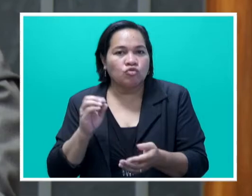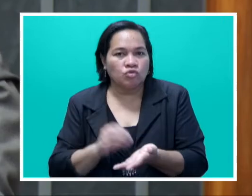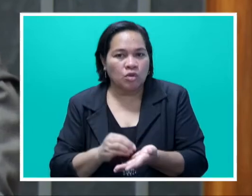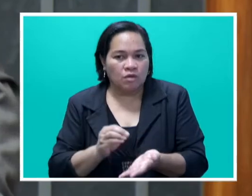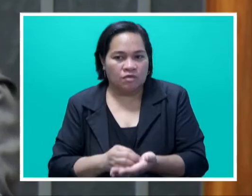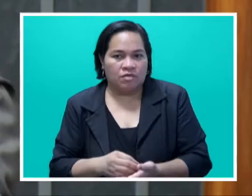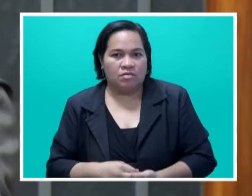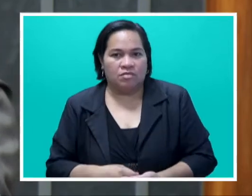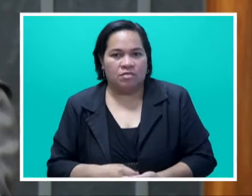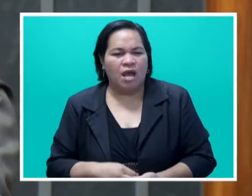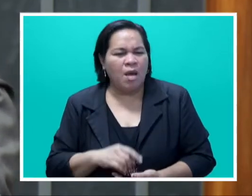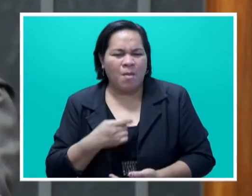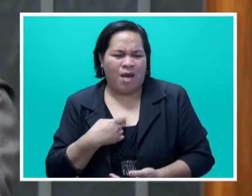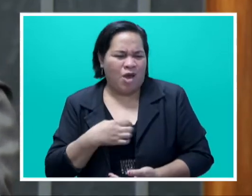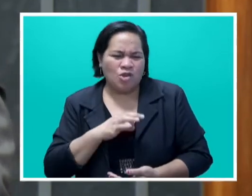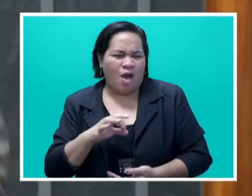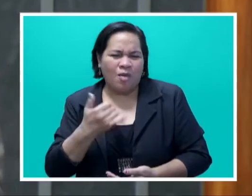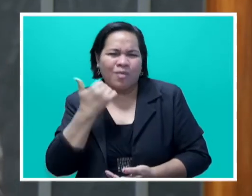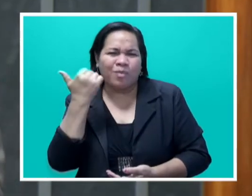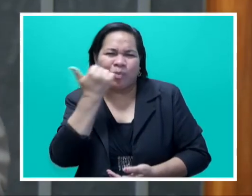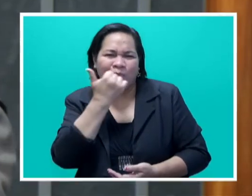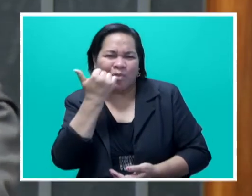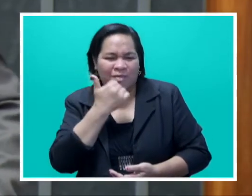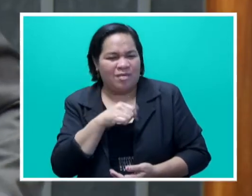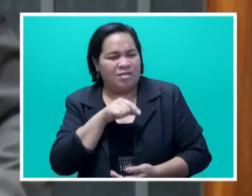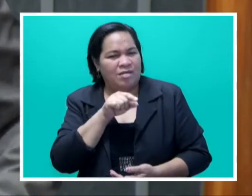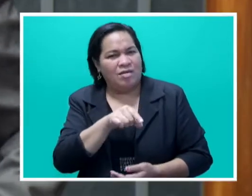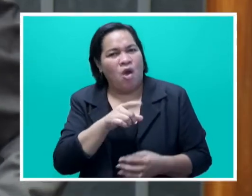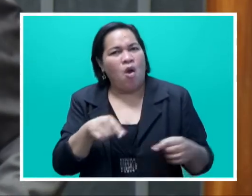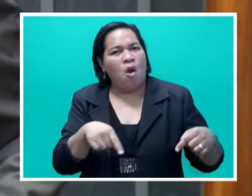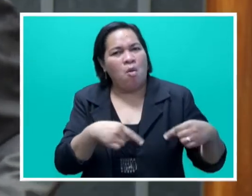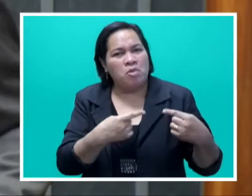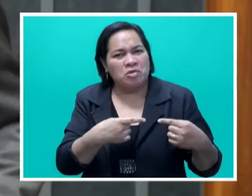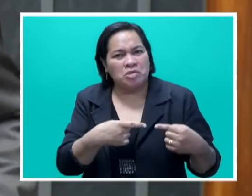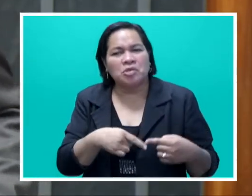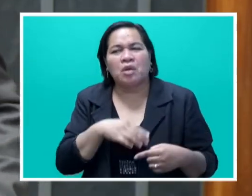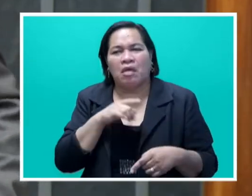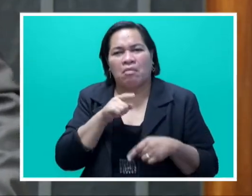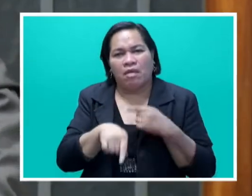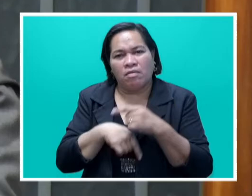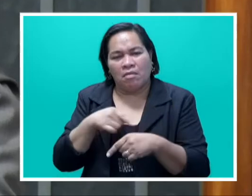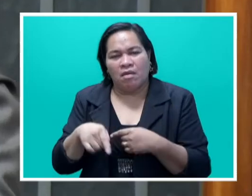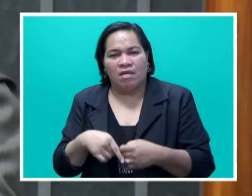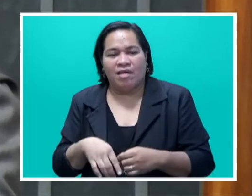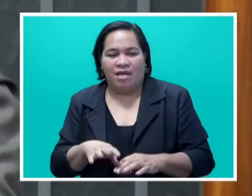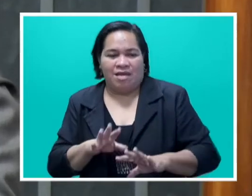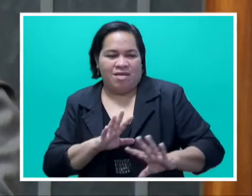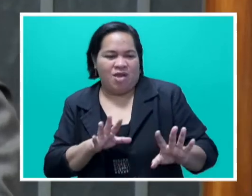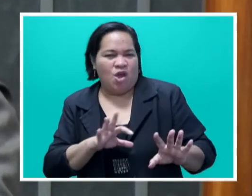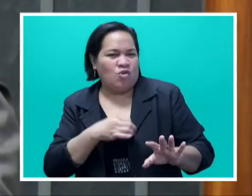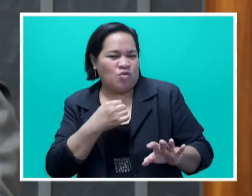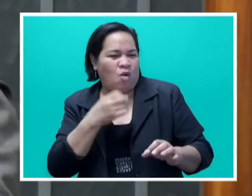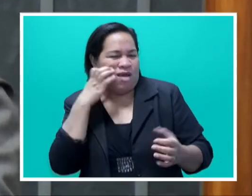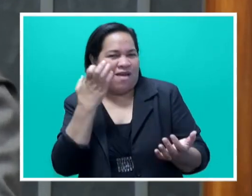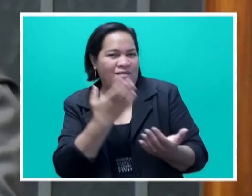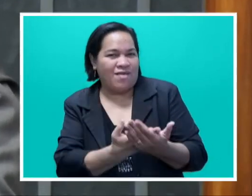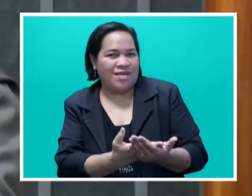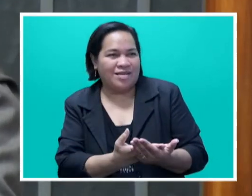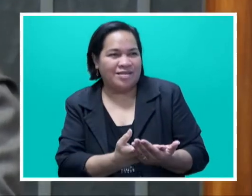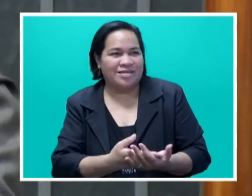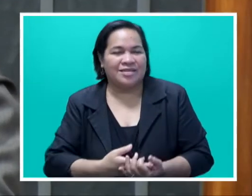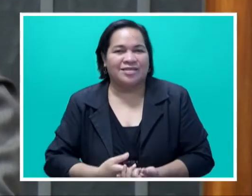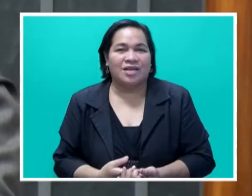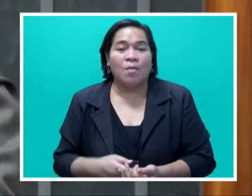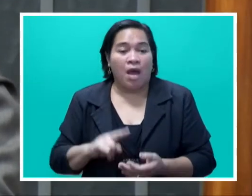mere words, as the opposition has been leaking only hot air, with no substance or style since